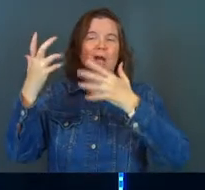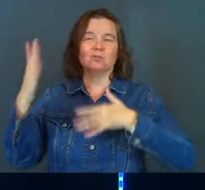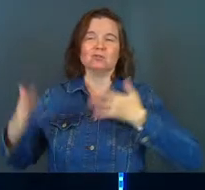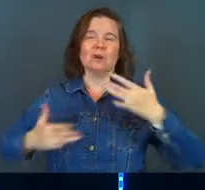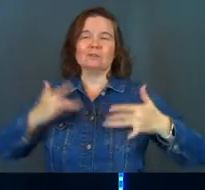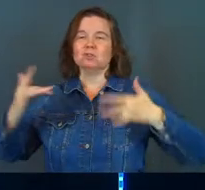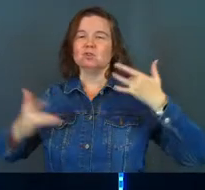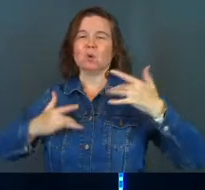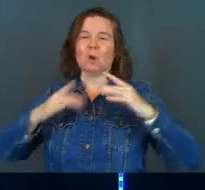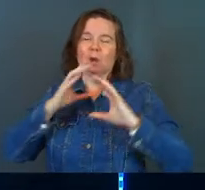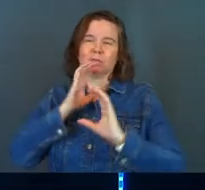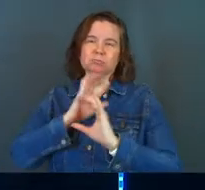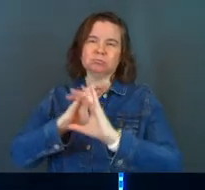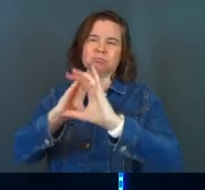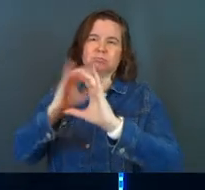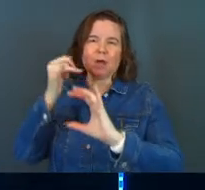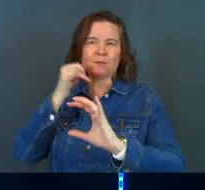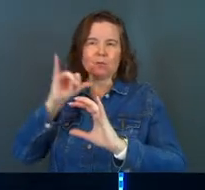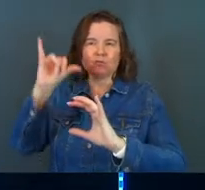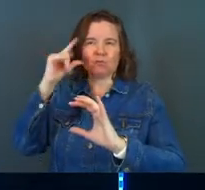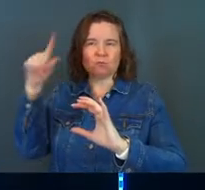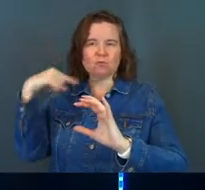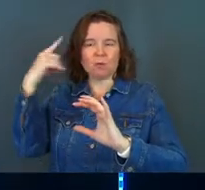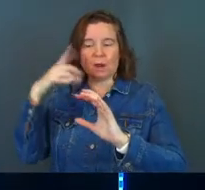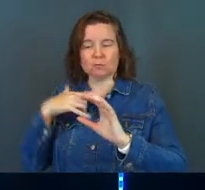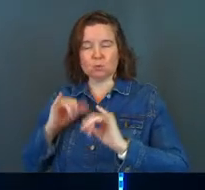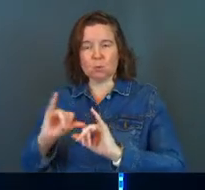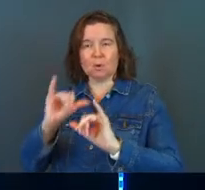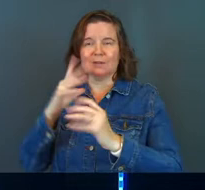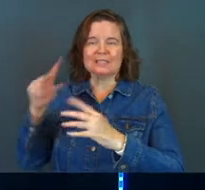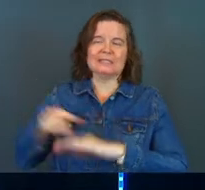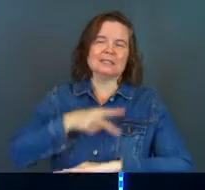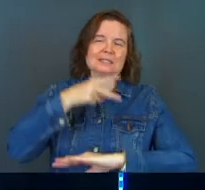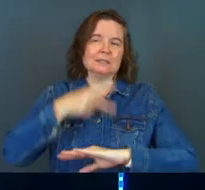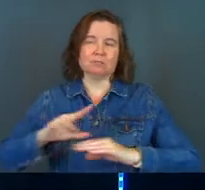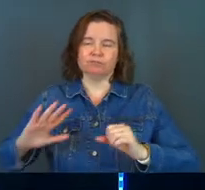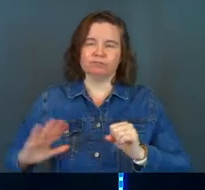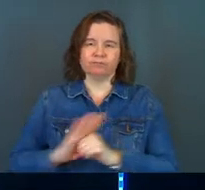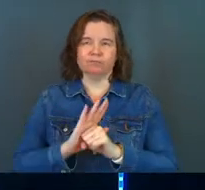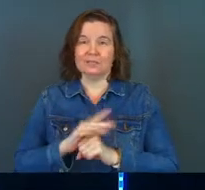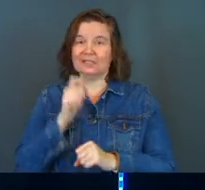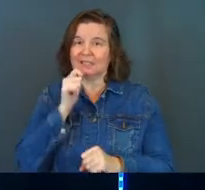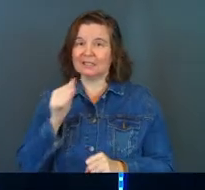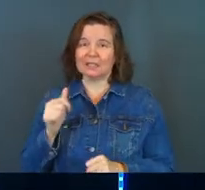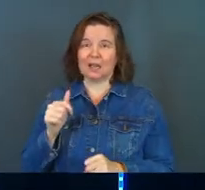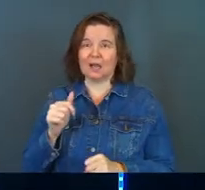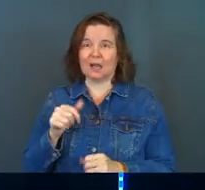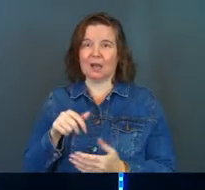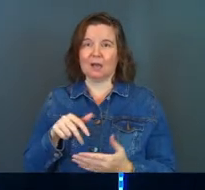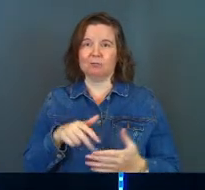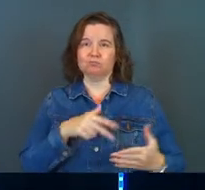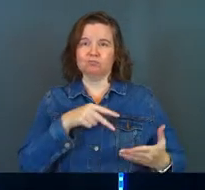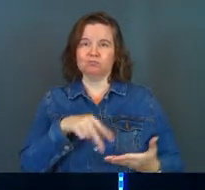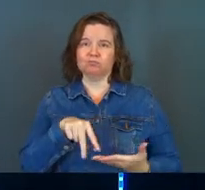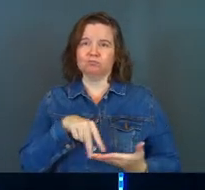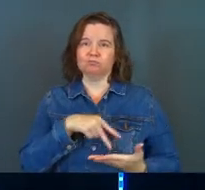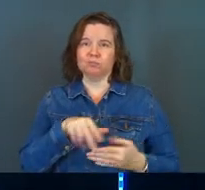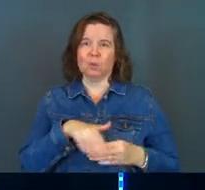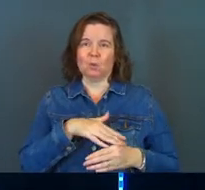the blowing of ram's horns. He danced with all his might. This is not Lawrence Welk for you old people in the